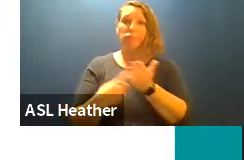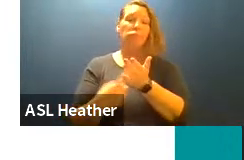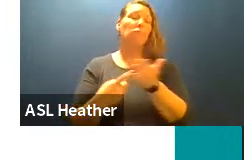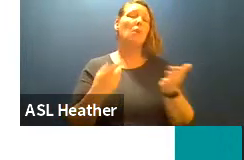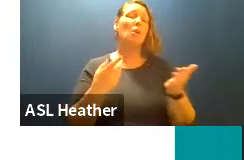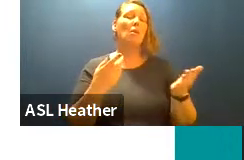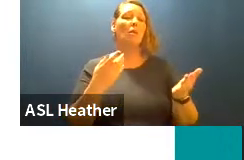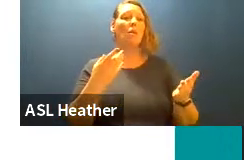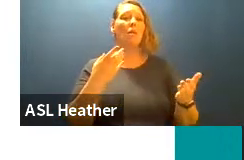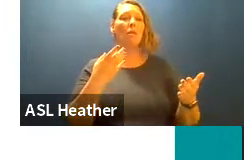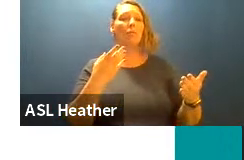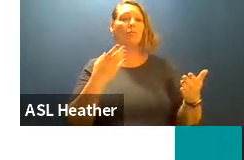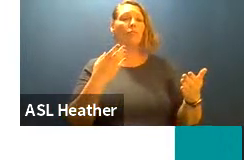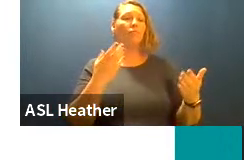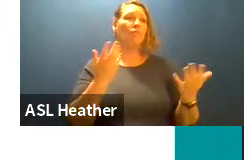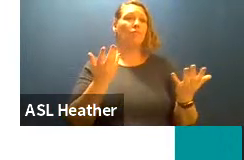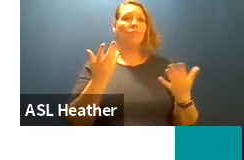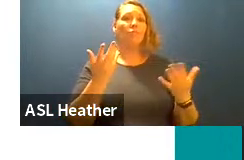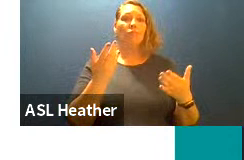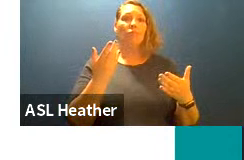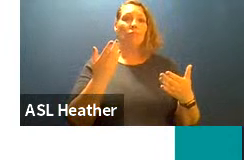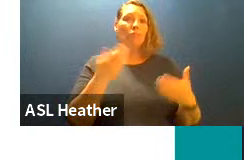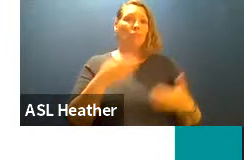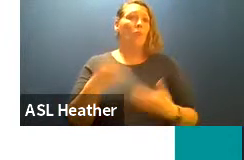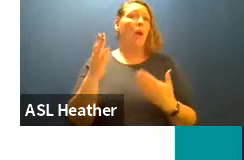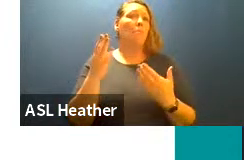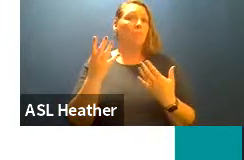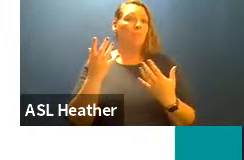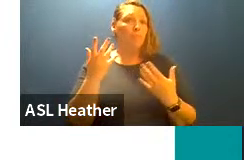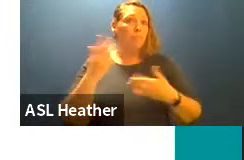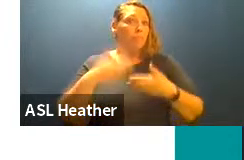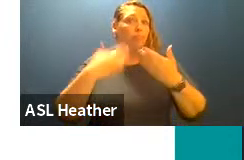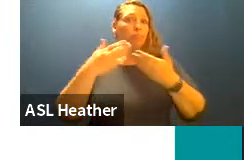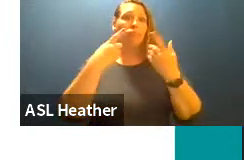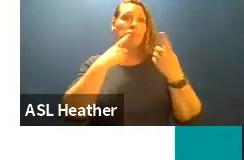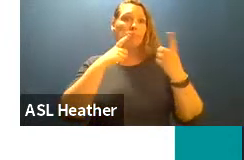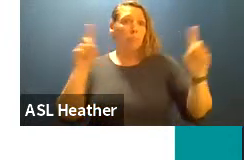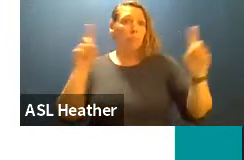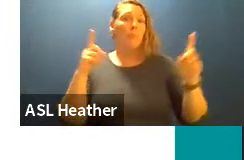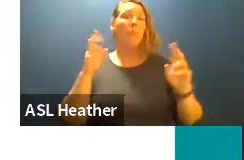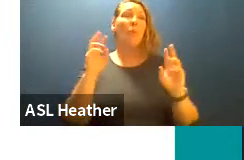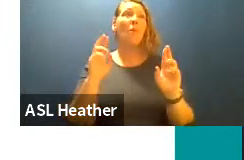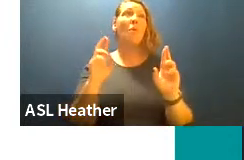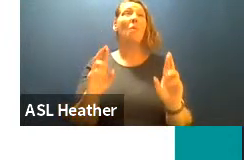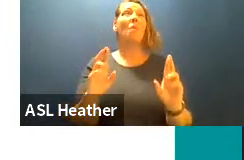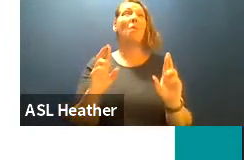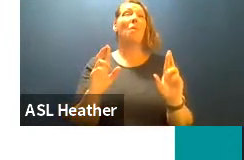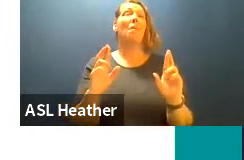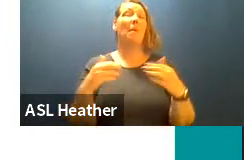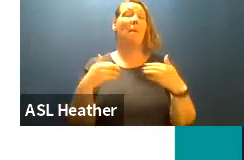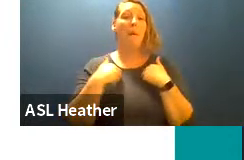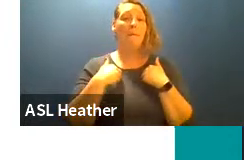brought to fruition. So we are hoping to have that